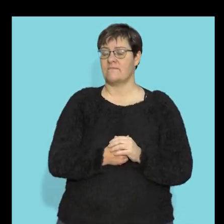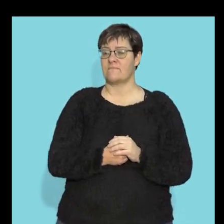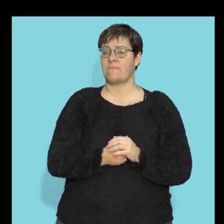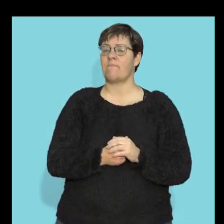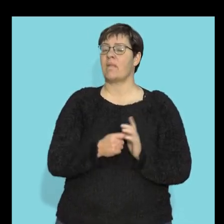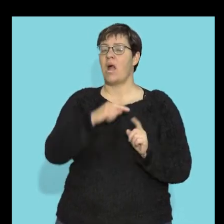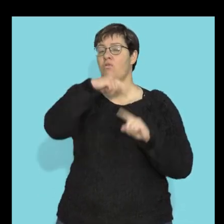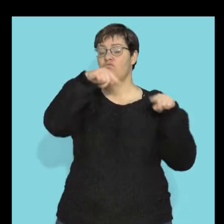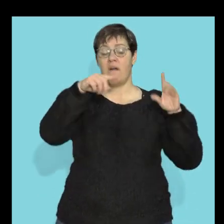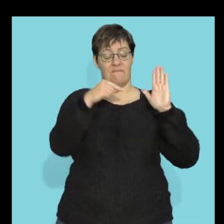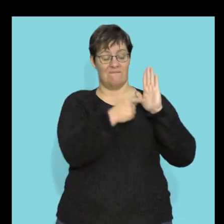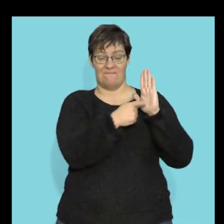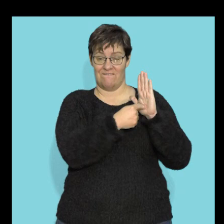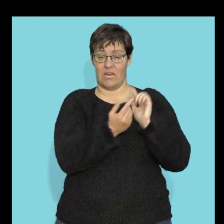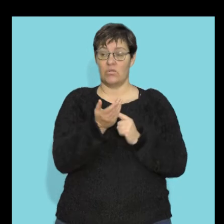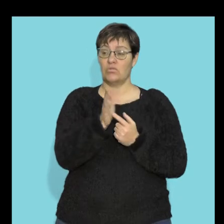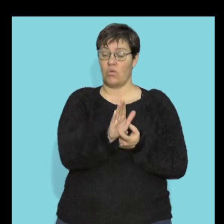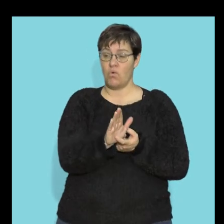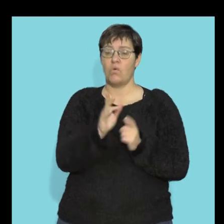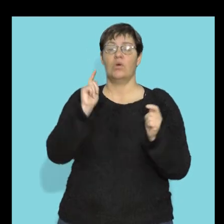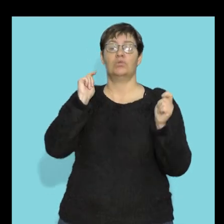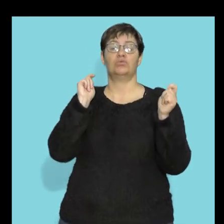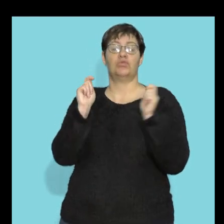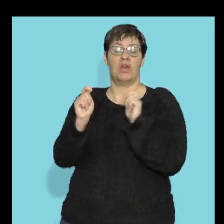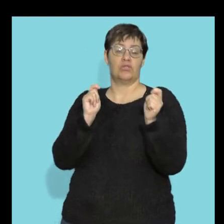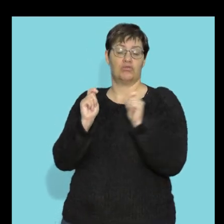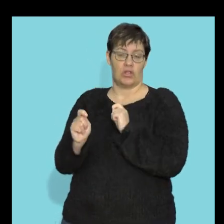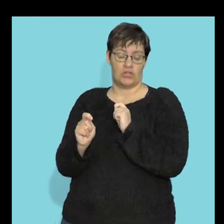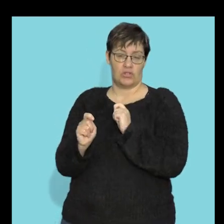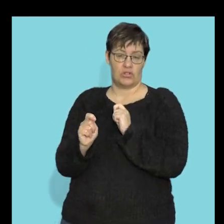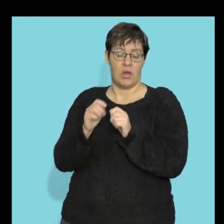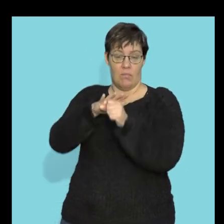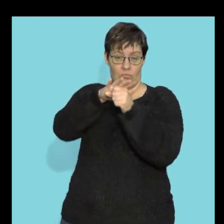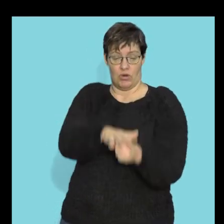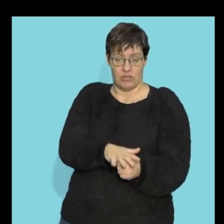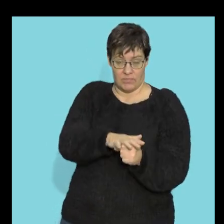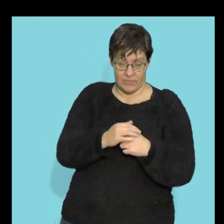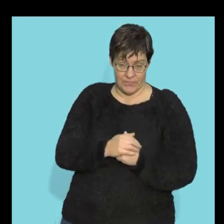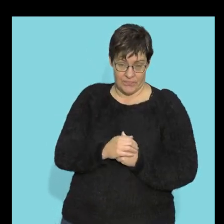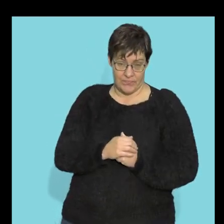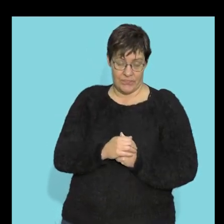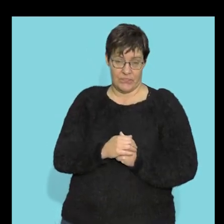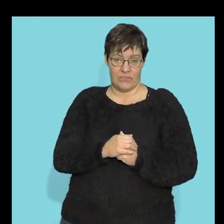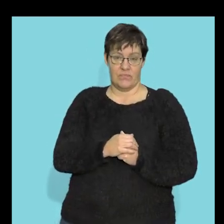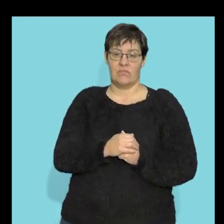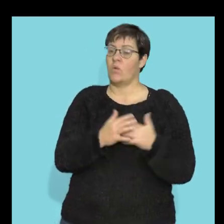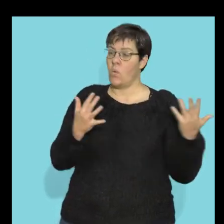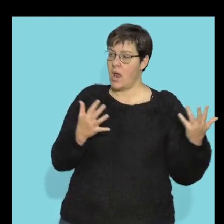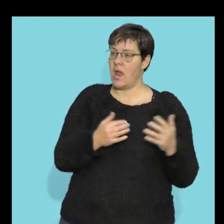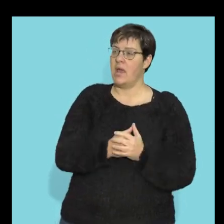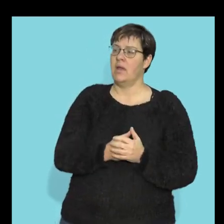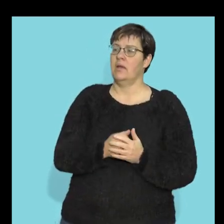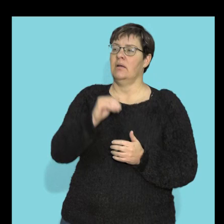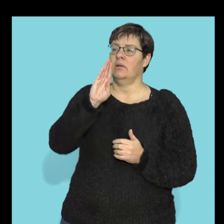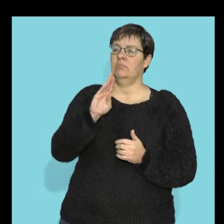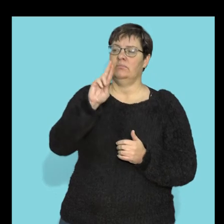The graph below shows the changes in pressure, all right, in the buccal.